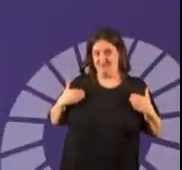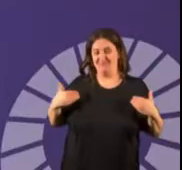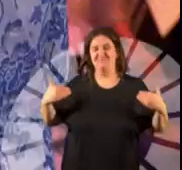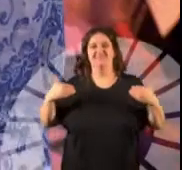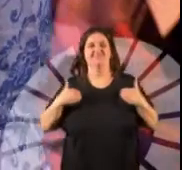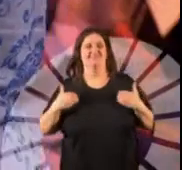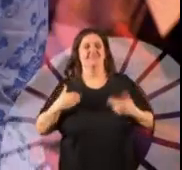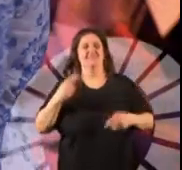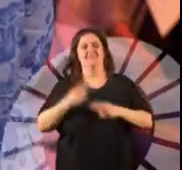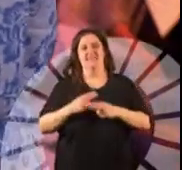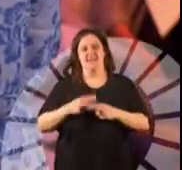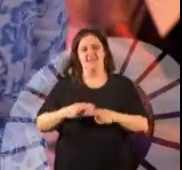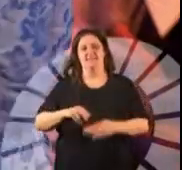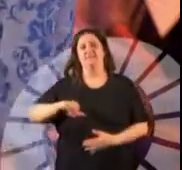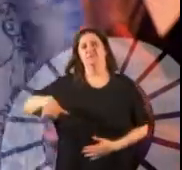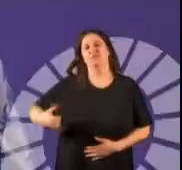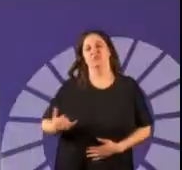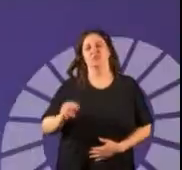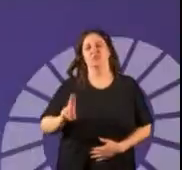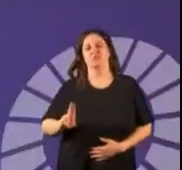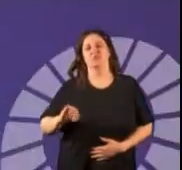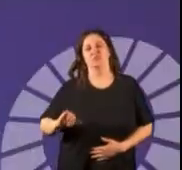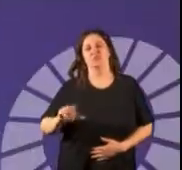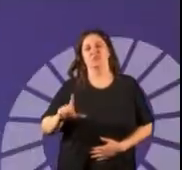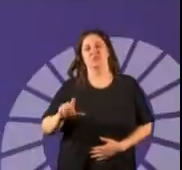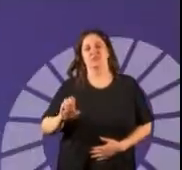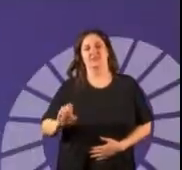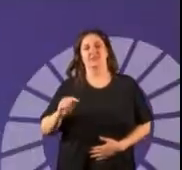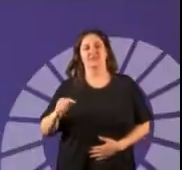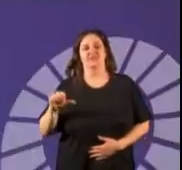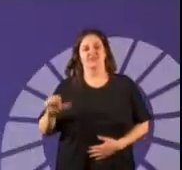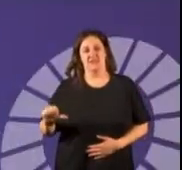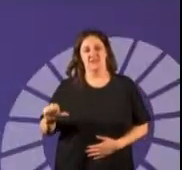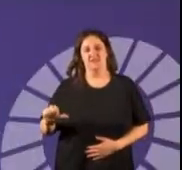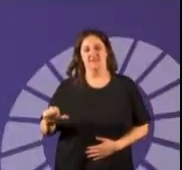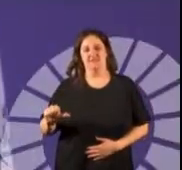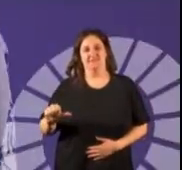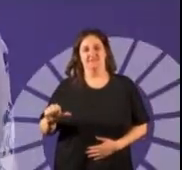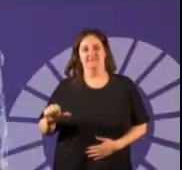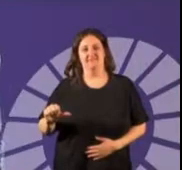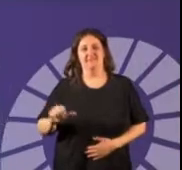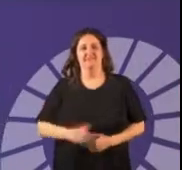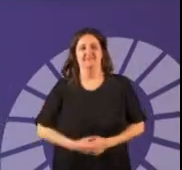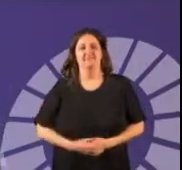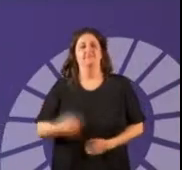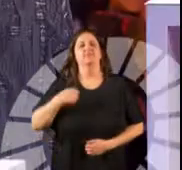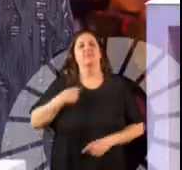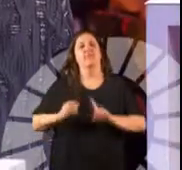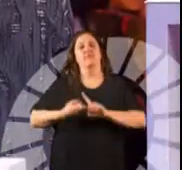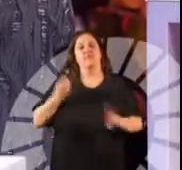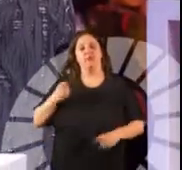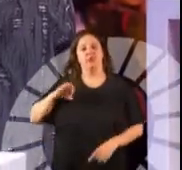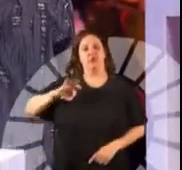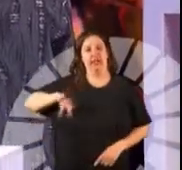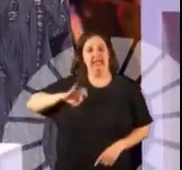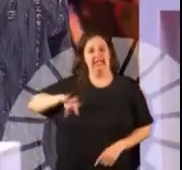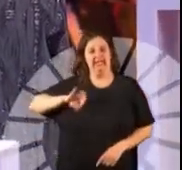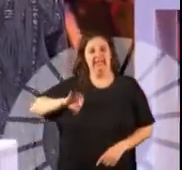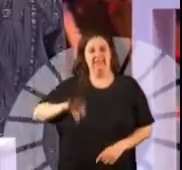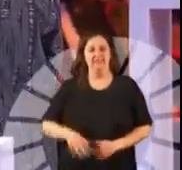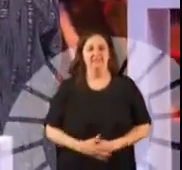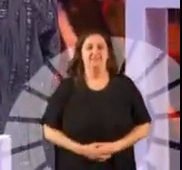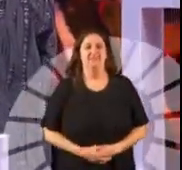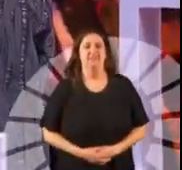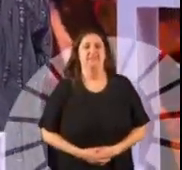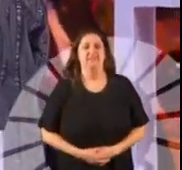I am Latina. But today, on this stage, I don't want to be just Julieta. I am